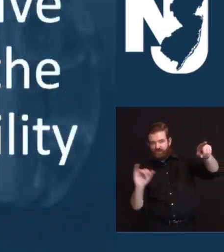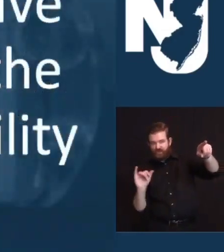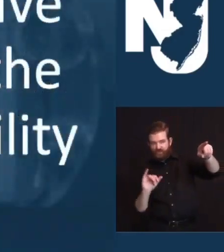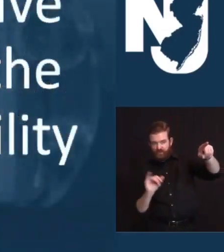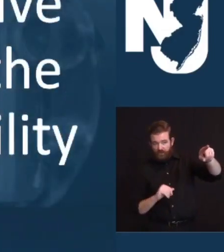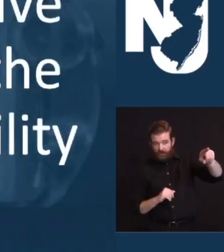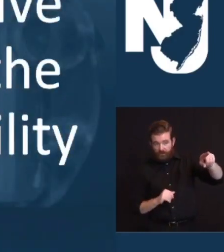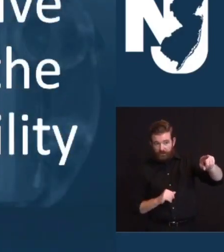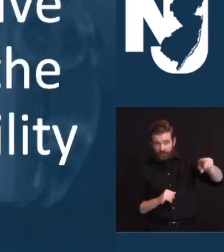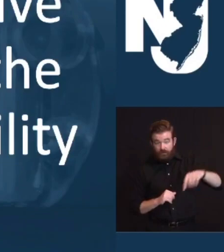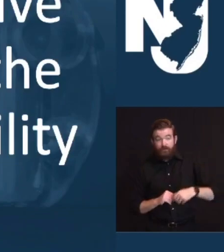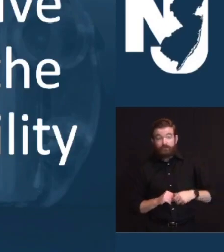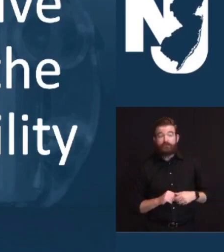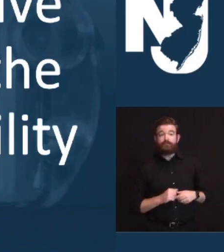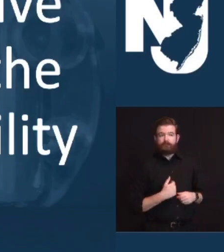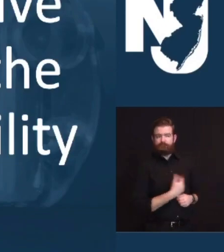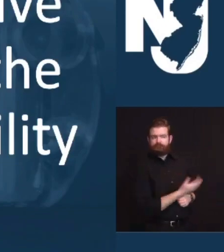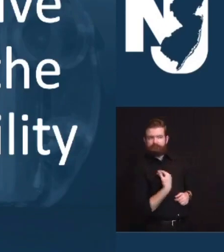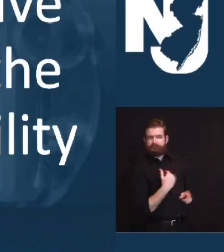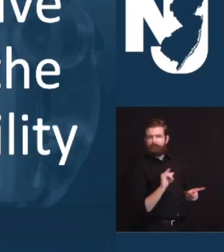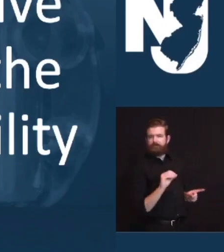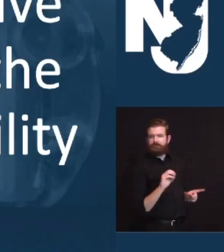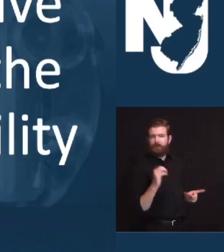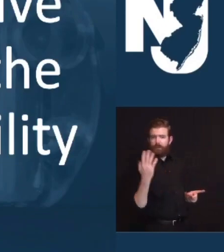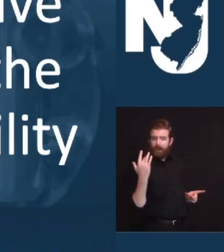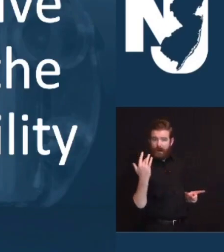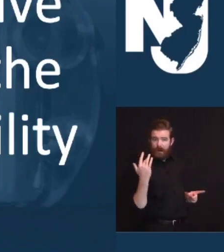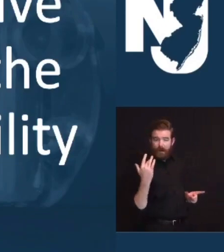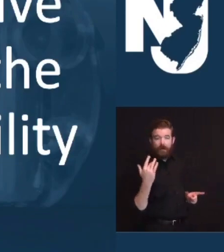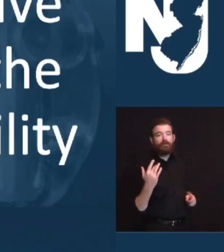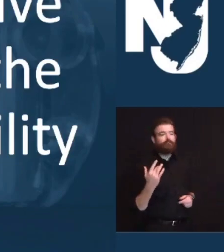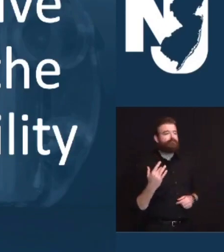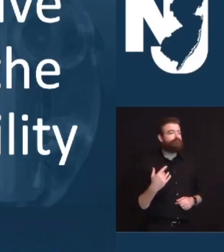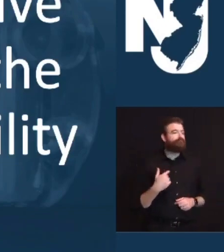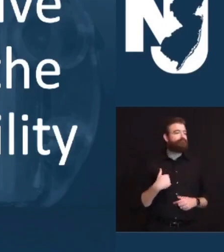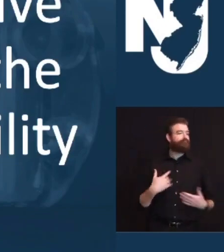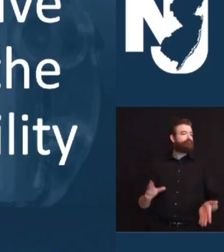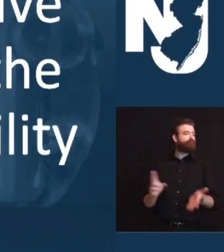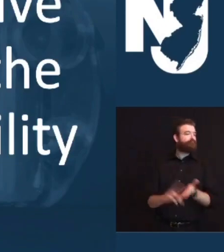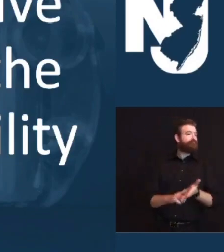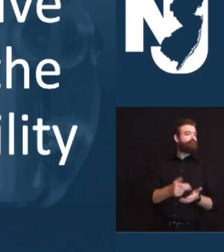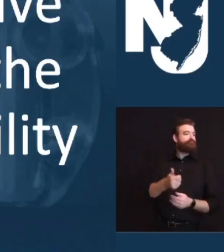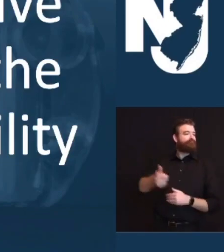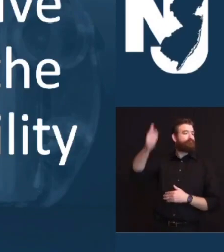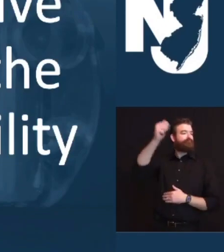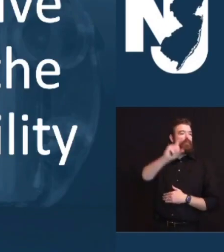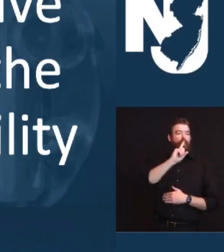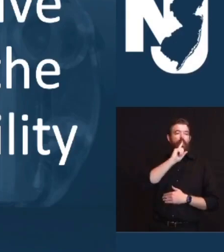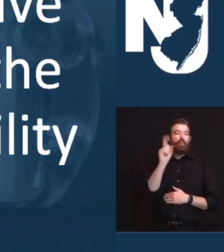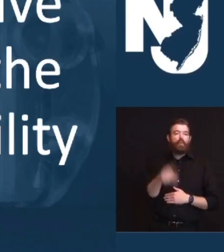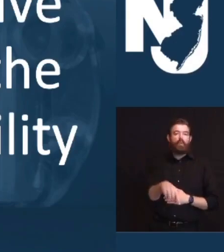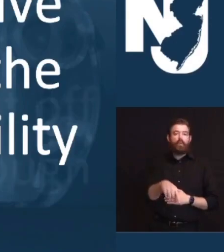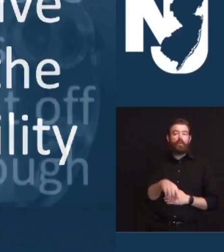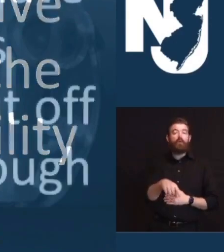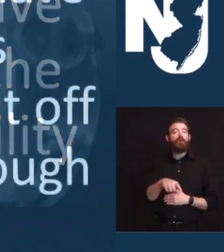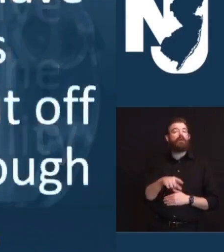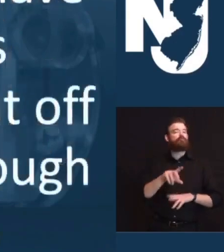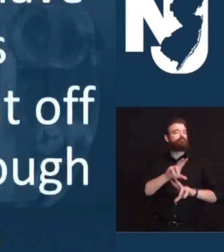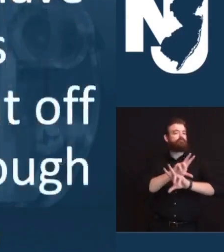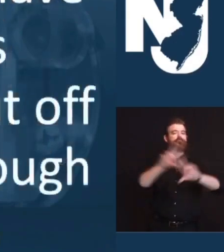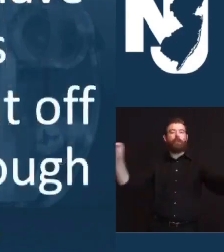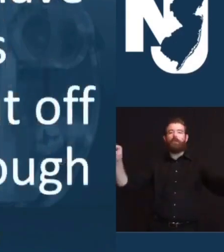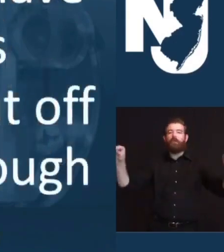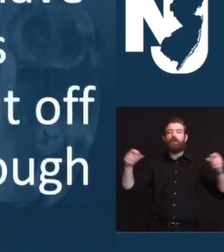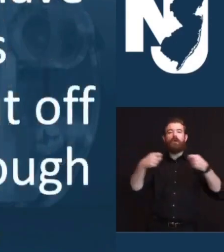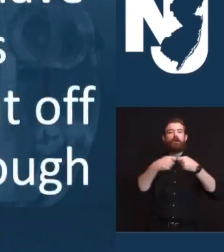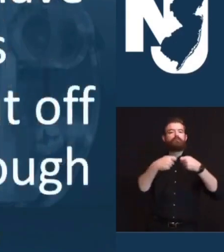an executive order extending the moratorium on utility shutoffs. Under this order, no